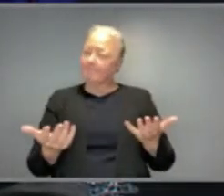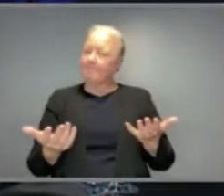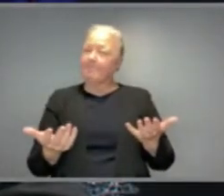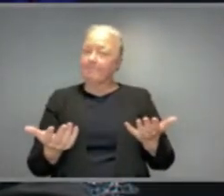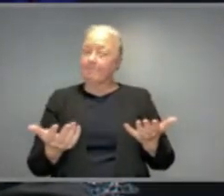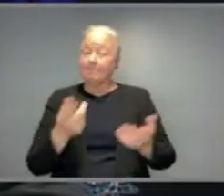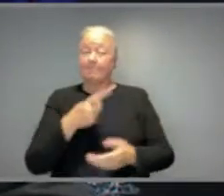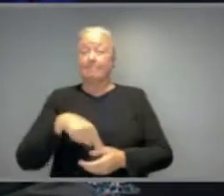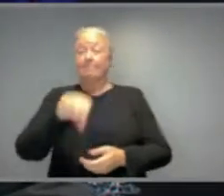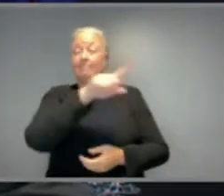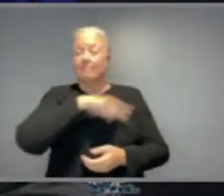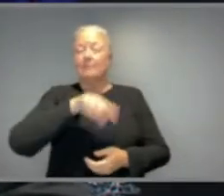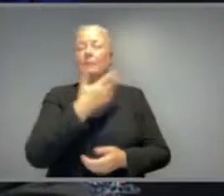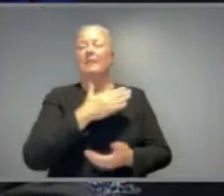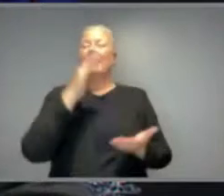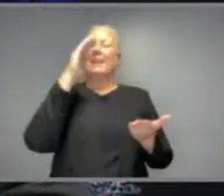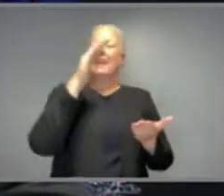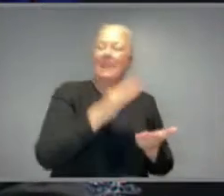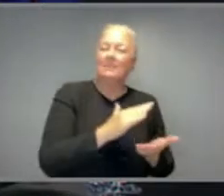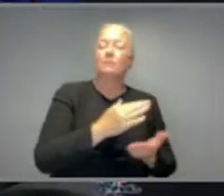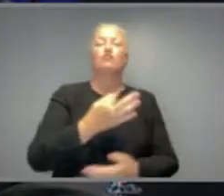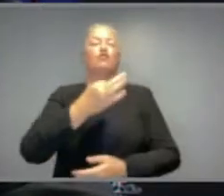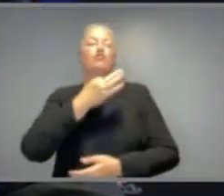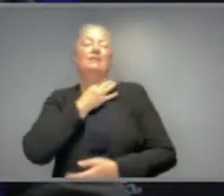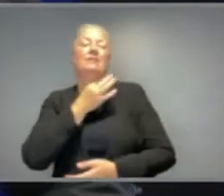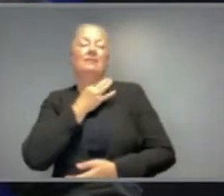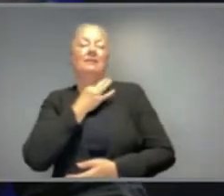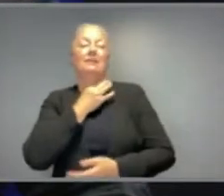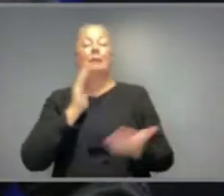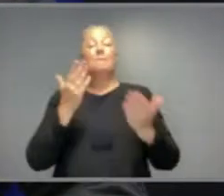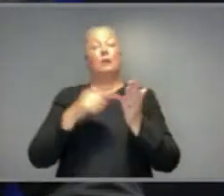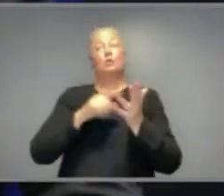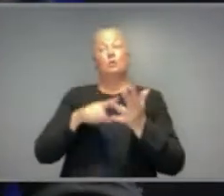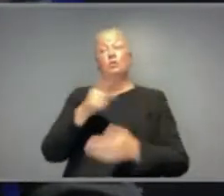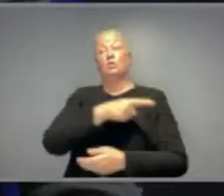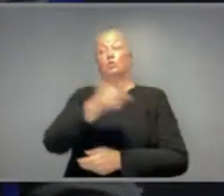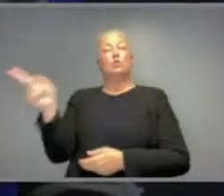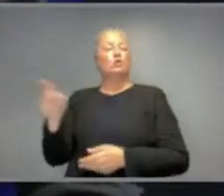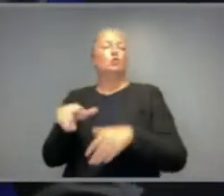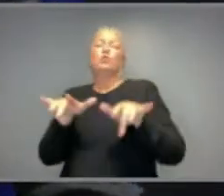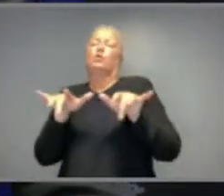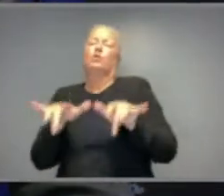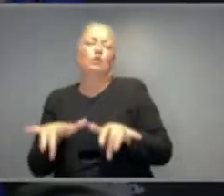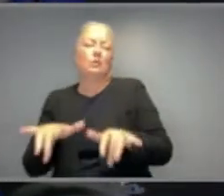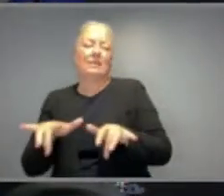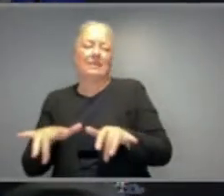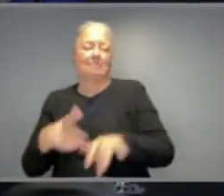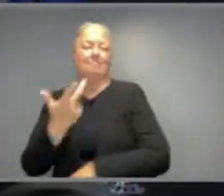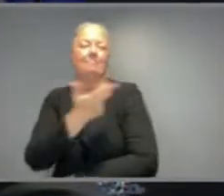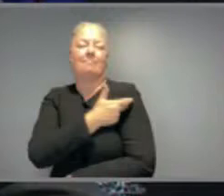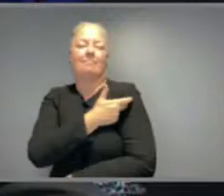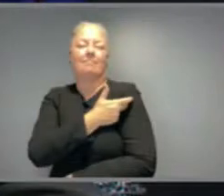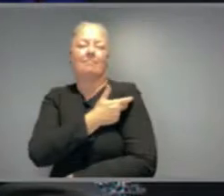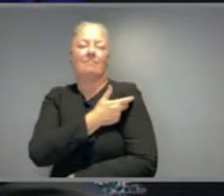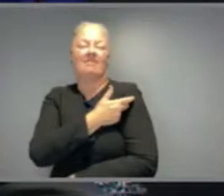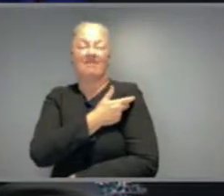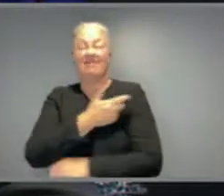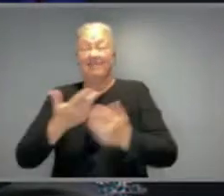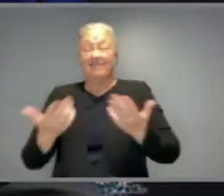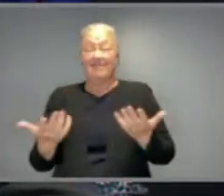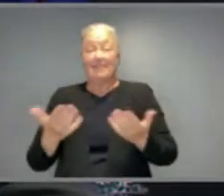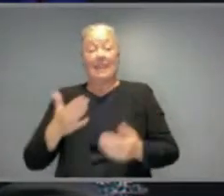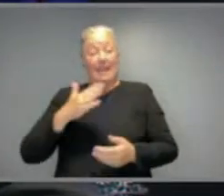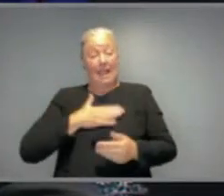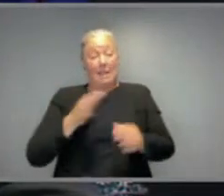a lower public health risk than those Australians who are not vaccinated. And that is the basis upon which our plan in